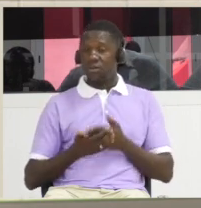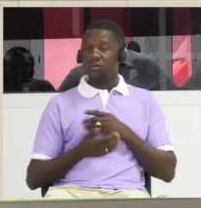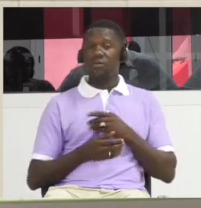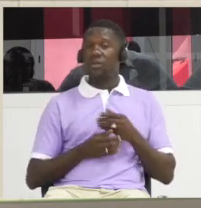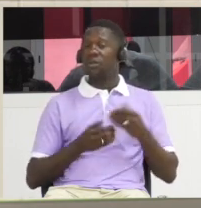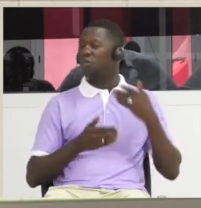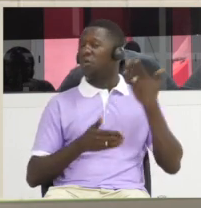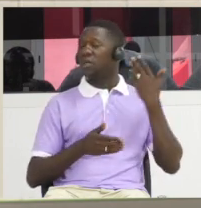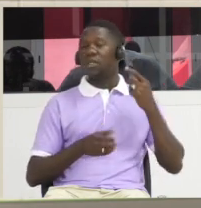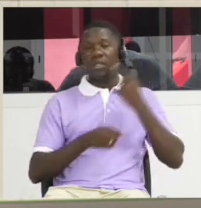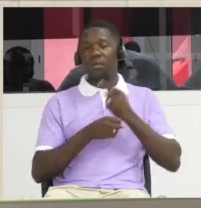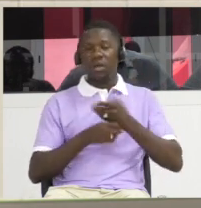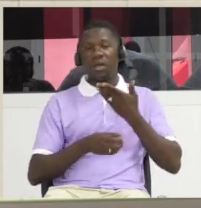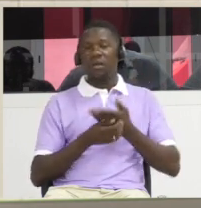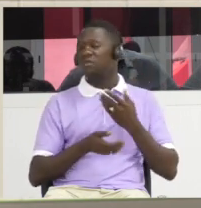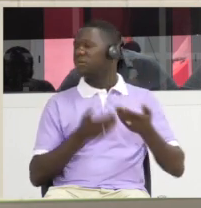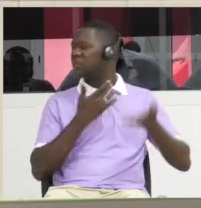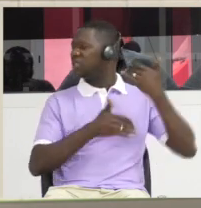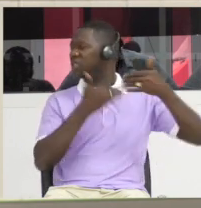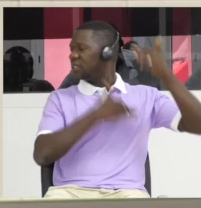decades in terms of